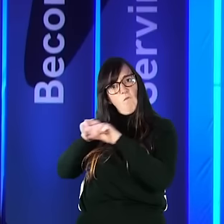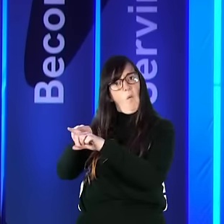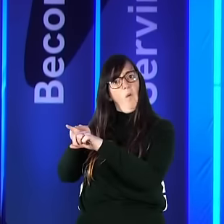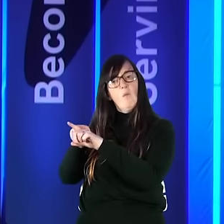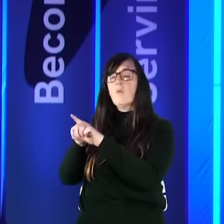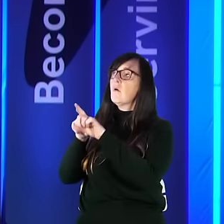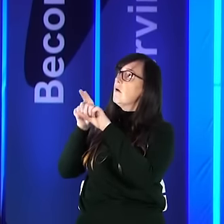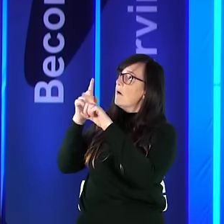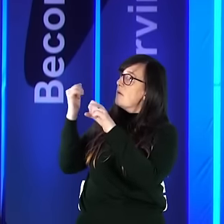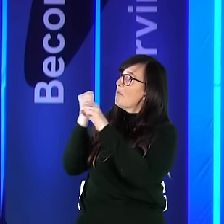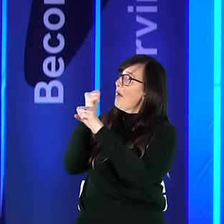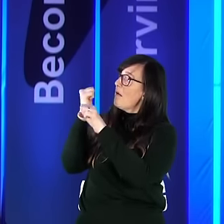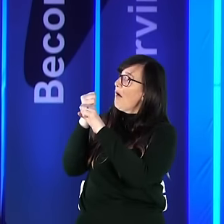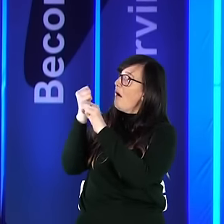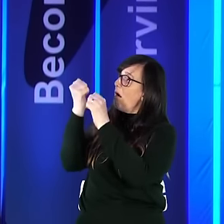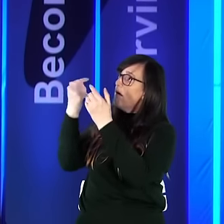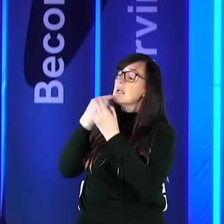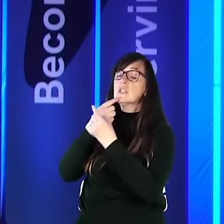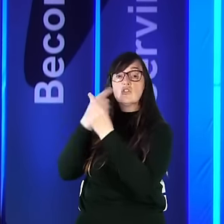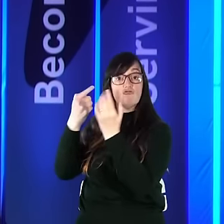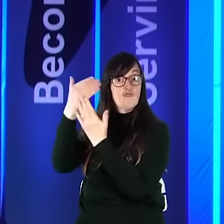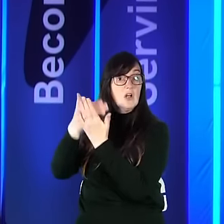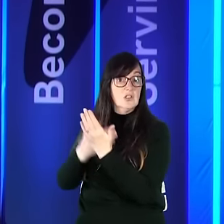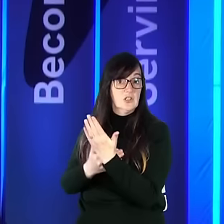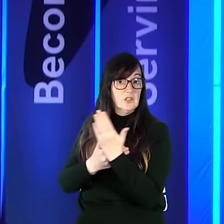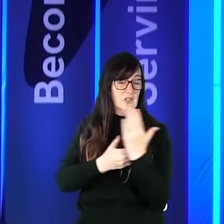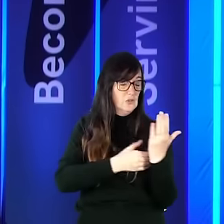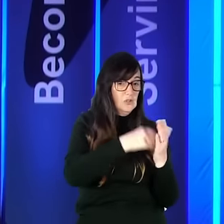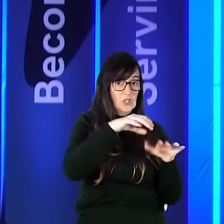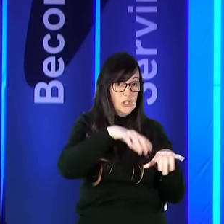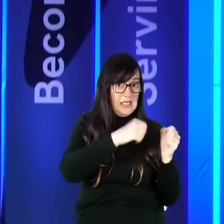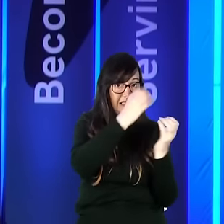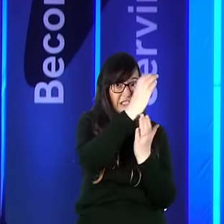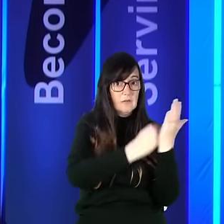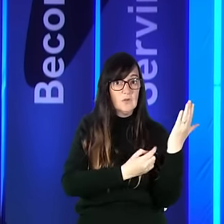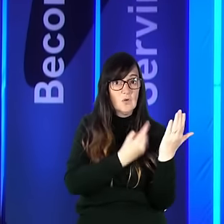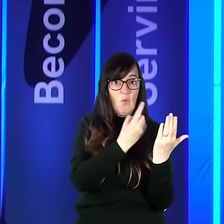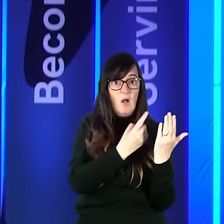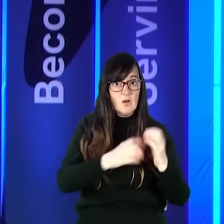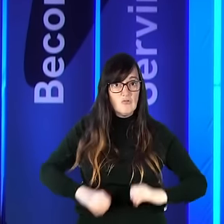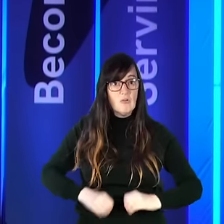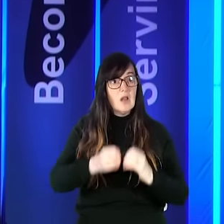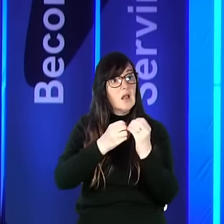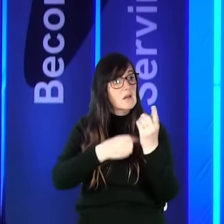instructions. Firstly, Genesis 1 tells us he created us with dignity.